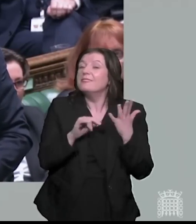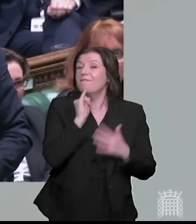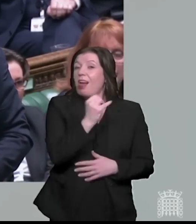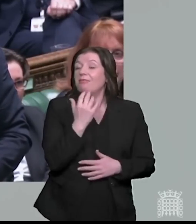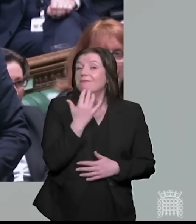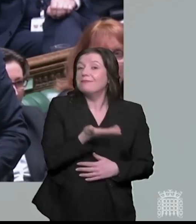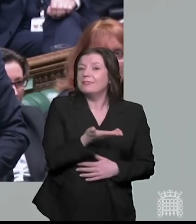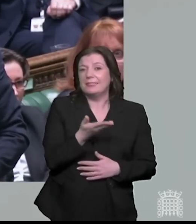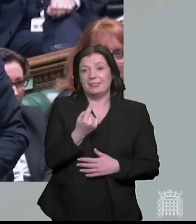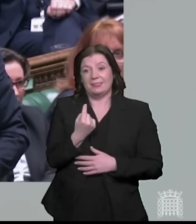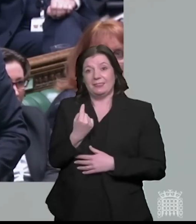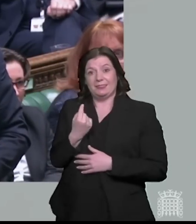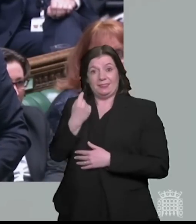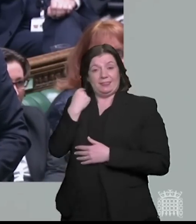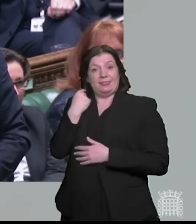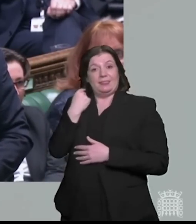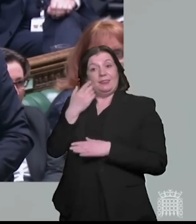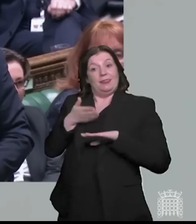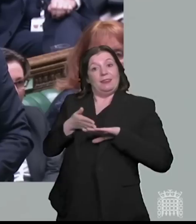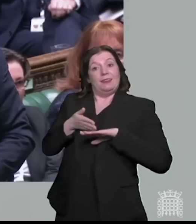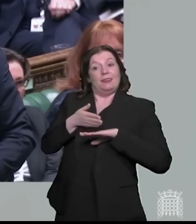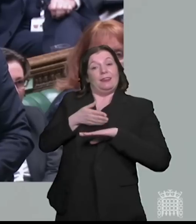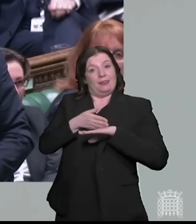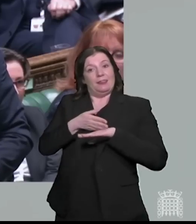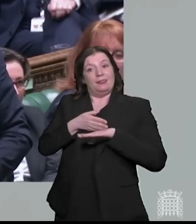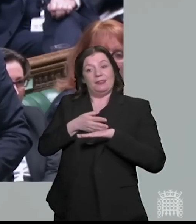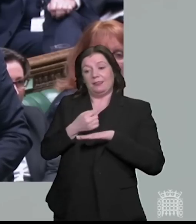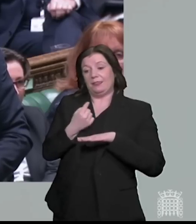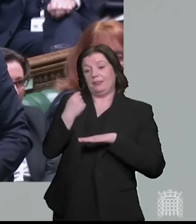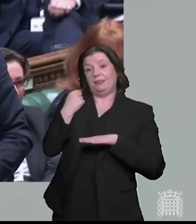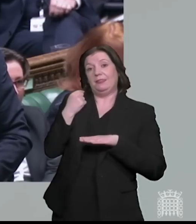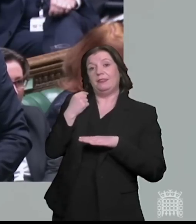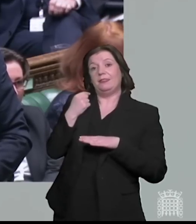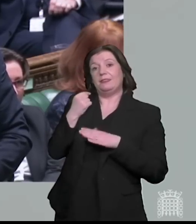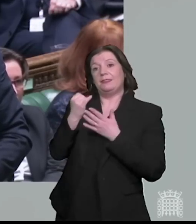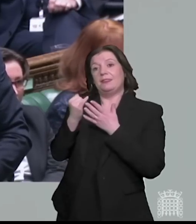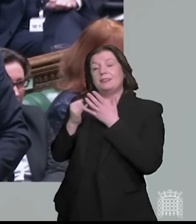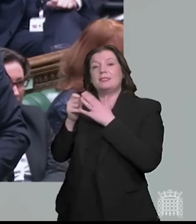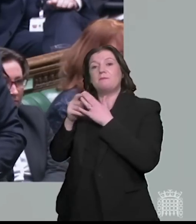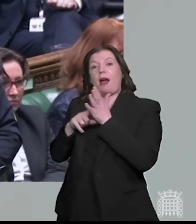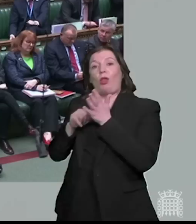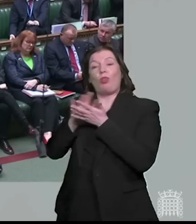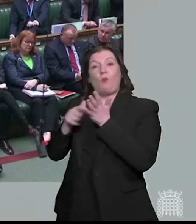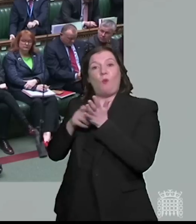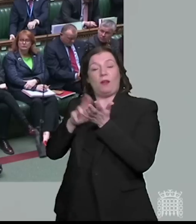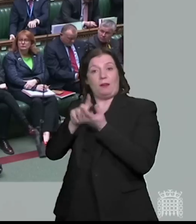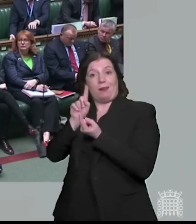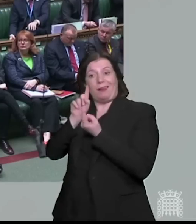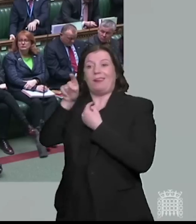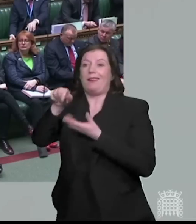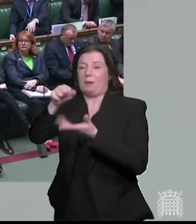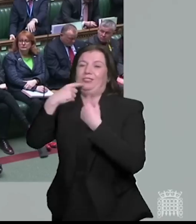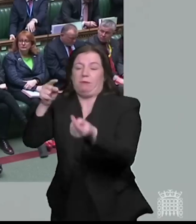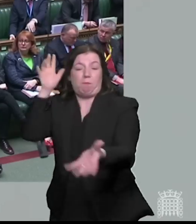the disastrous fiscal loosening by his predecessor, the Right Honourable Member for Spelthorne. And we can see the problem the